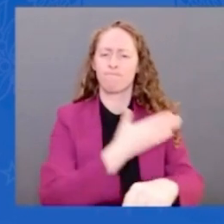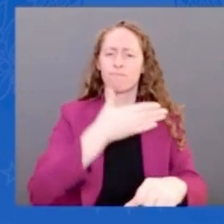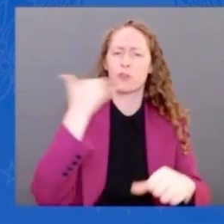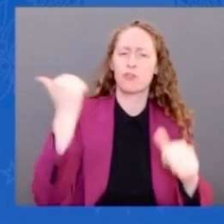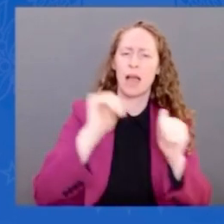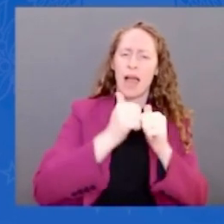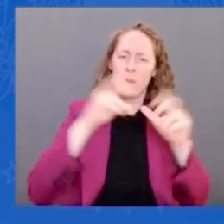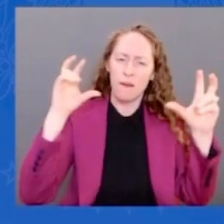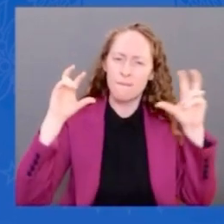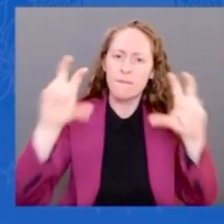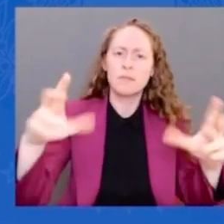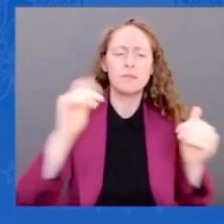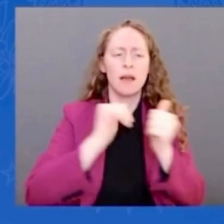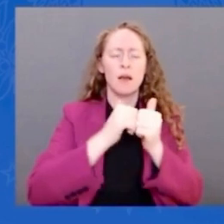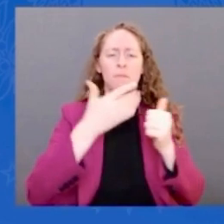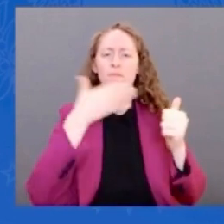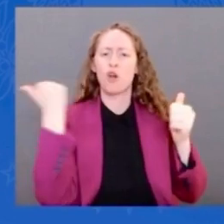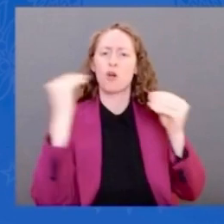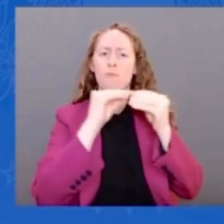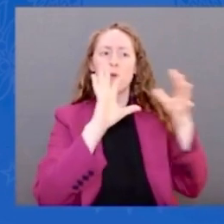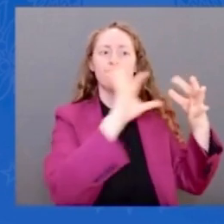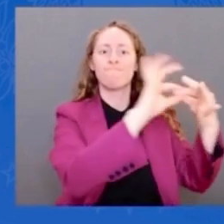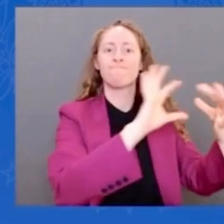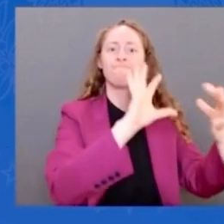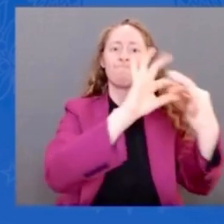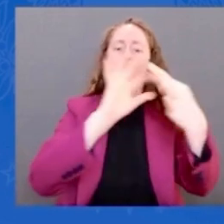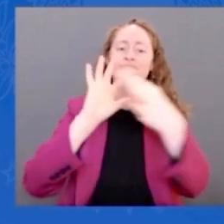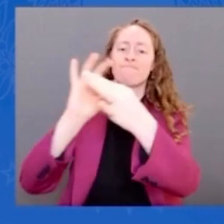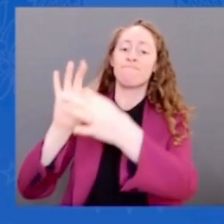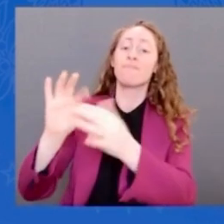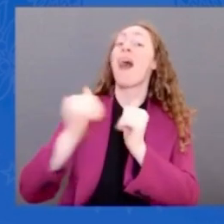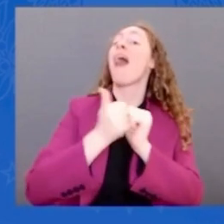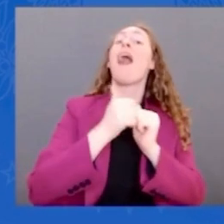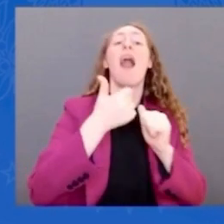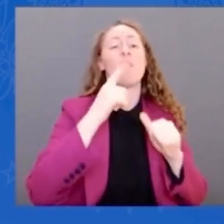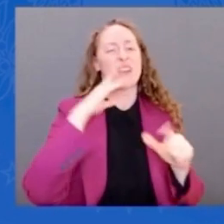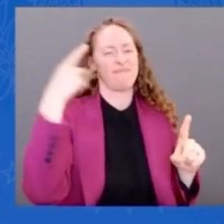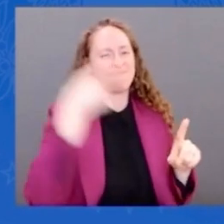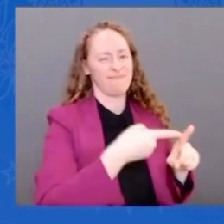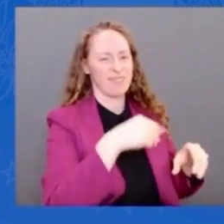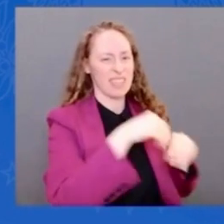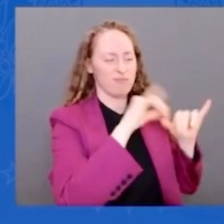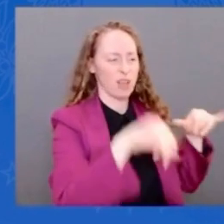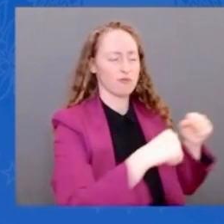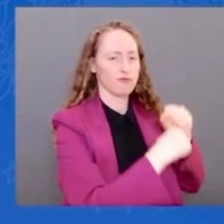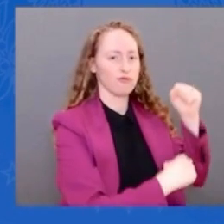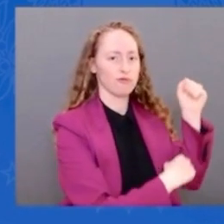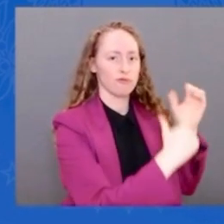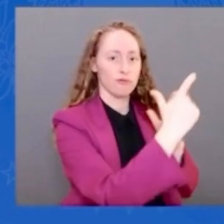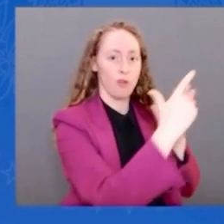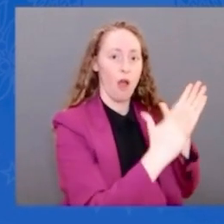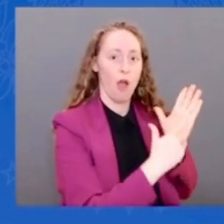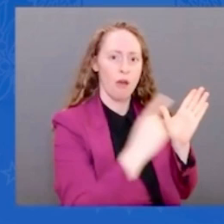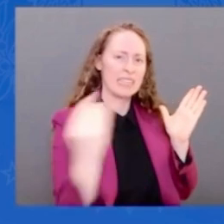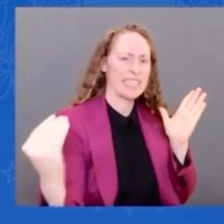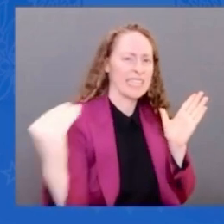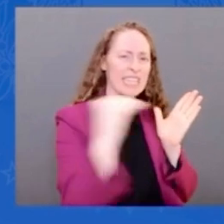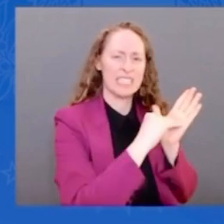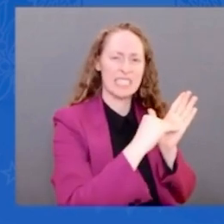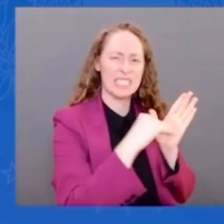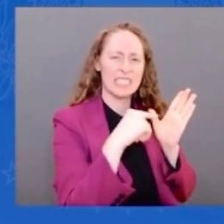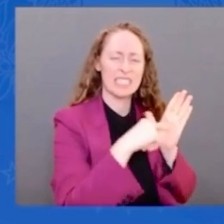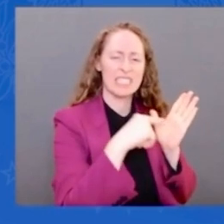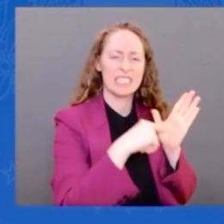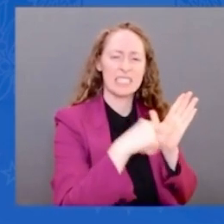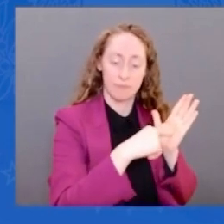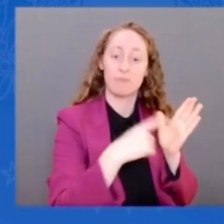bipartisan infrastructure law. As part of this investment, we funded the Affordable Connectivity Program,